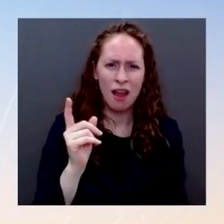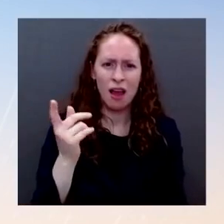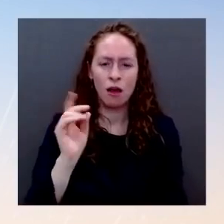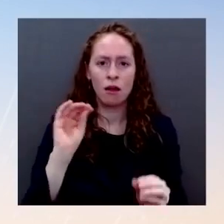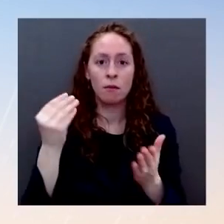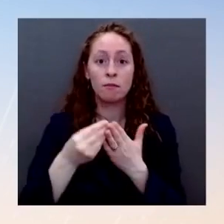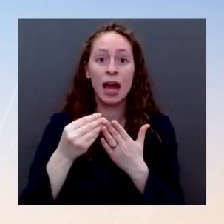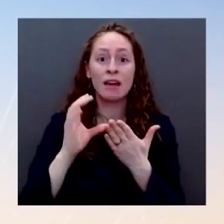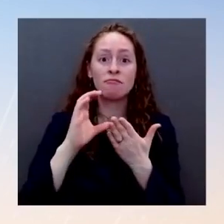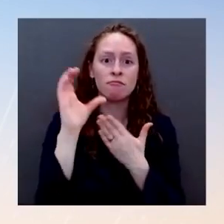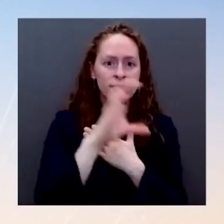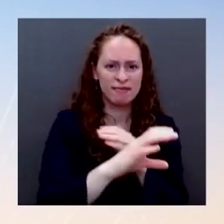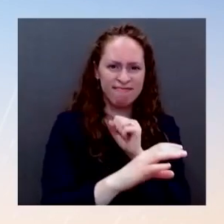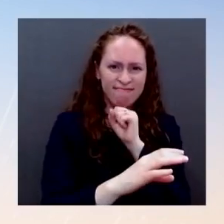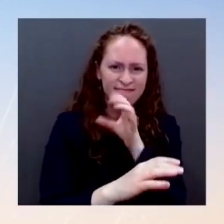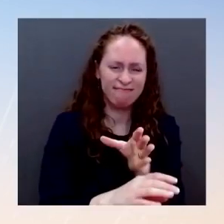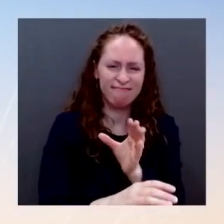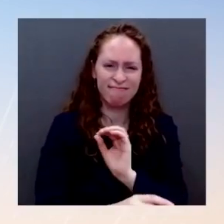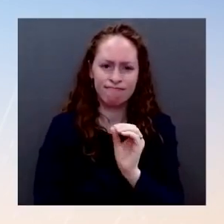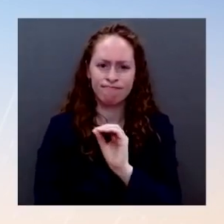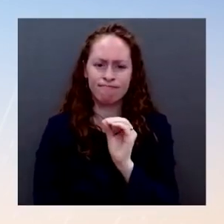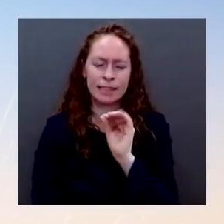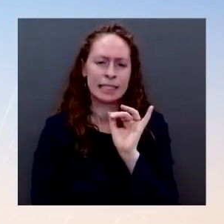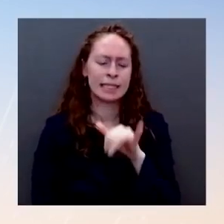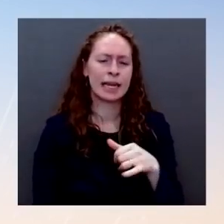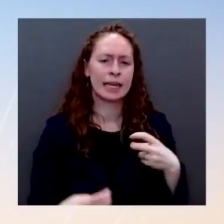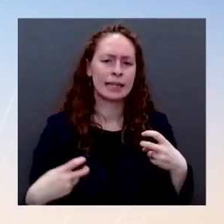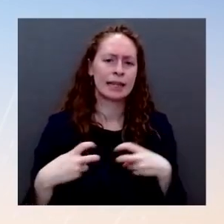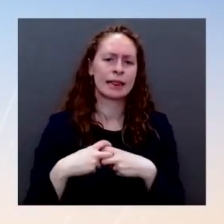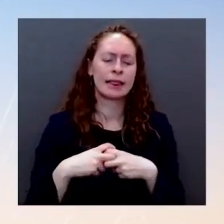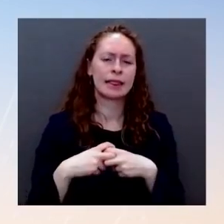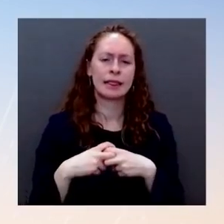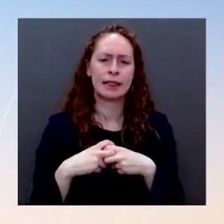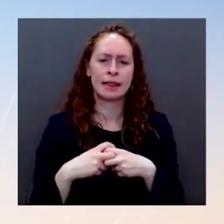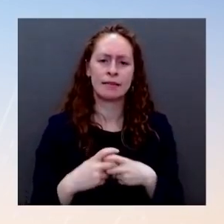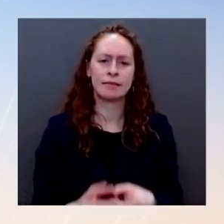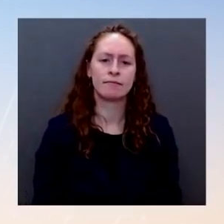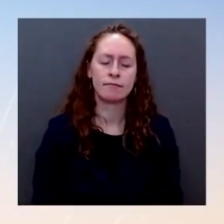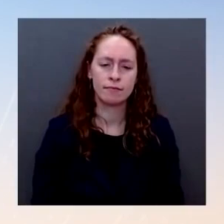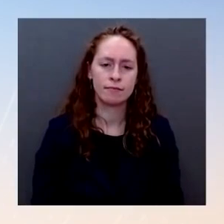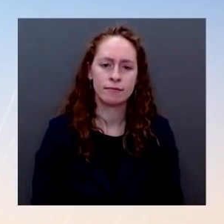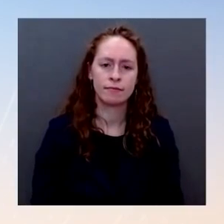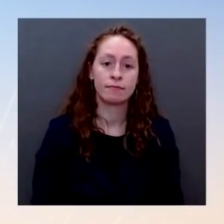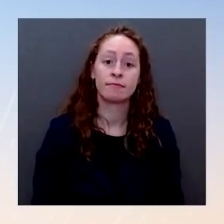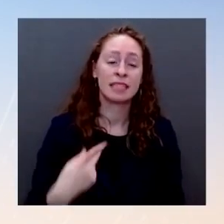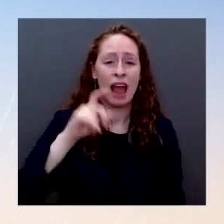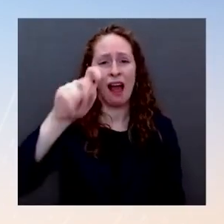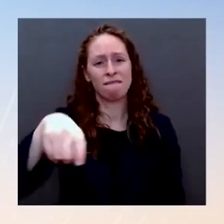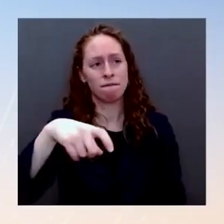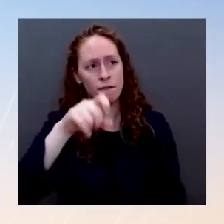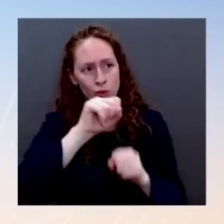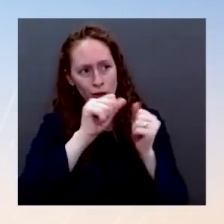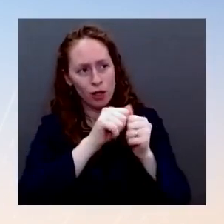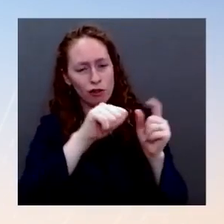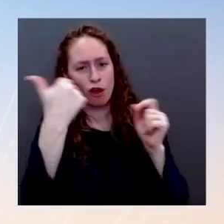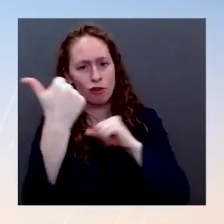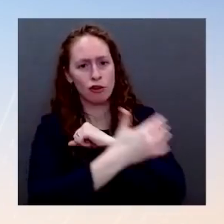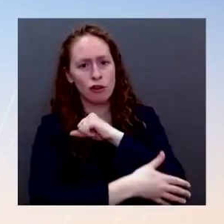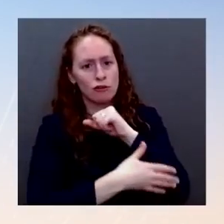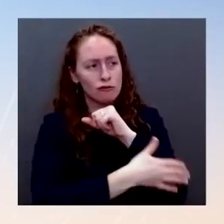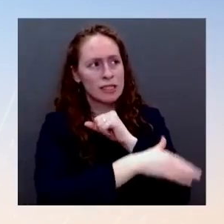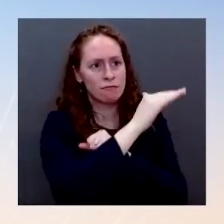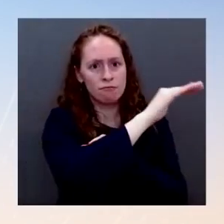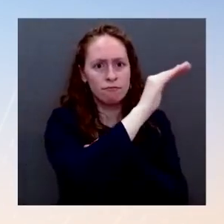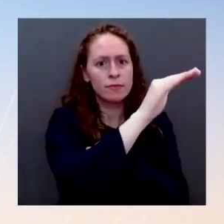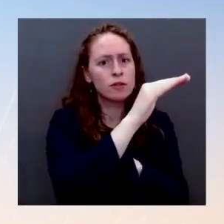foreign countries over the potential transfer of detainees. There are only 39 remaining individuals at Guantanamo Bay, but I just wanted to highlight that